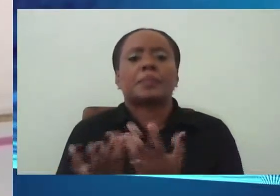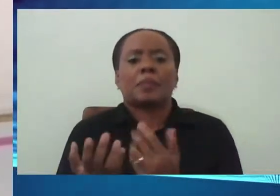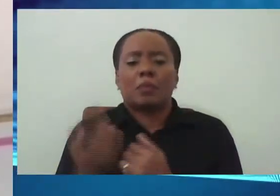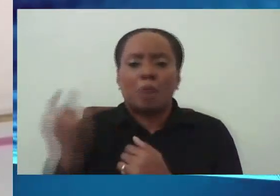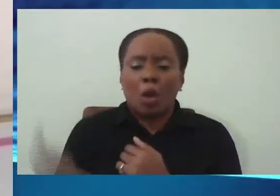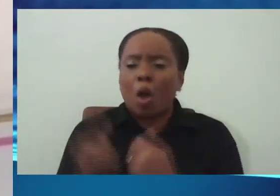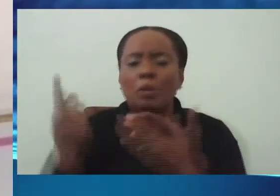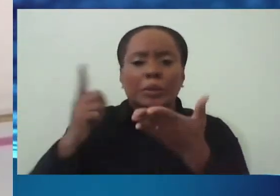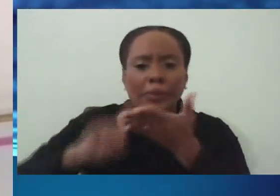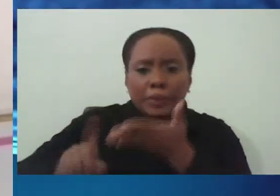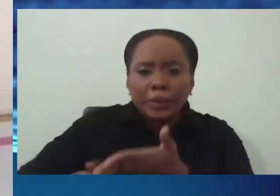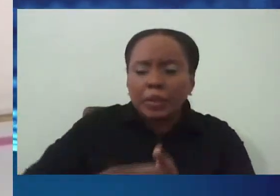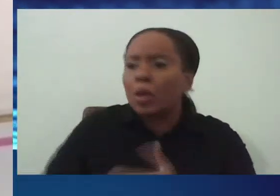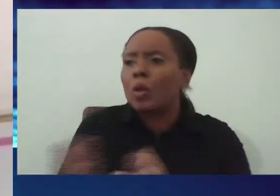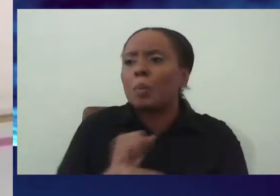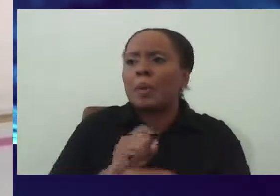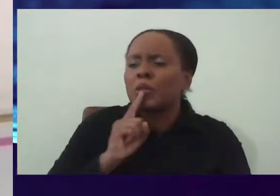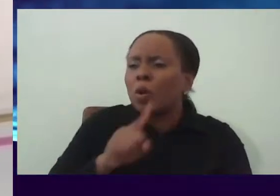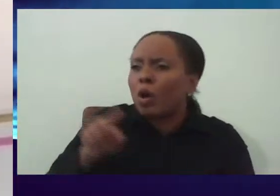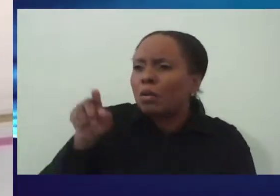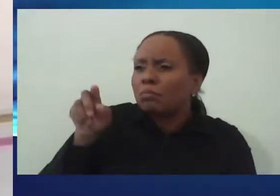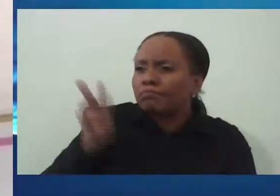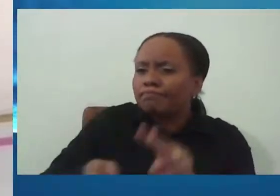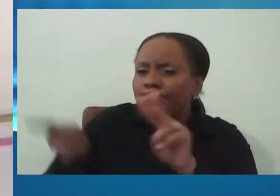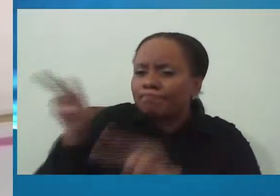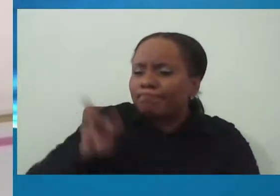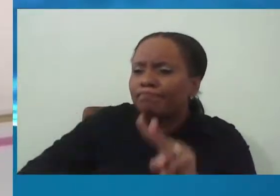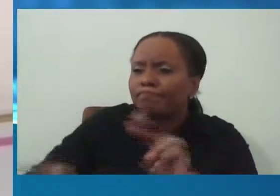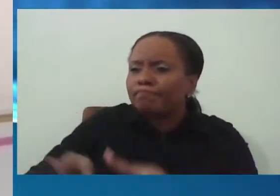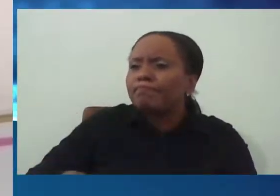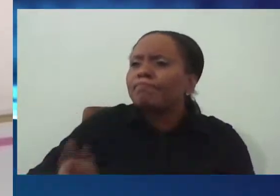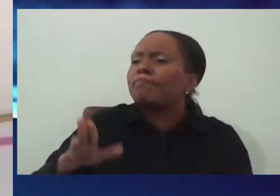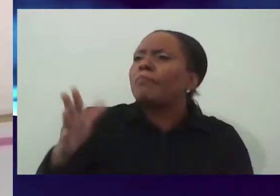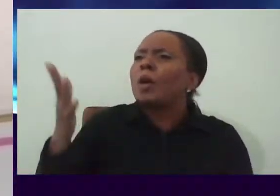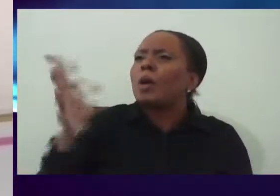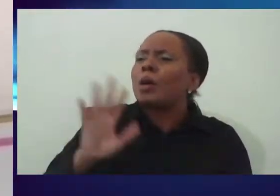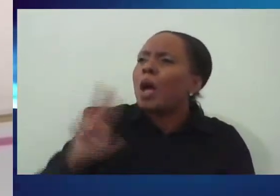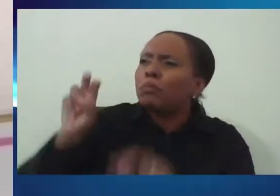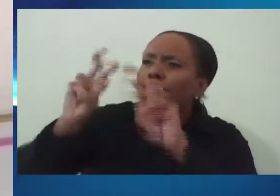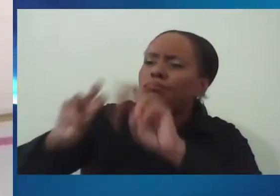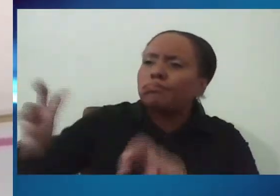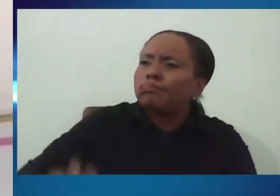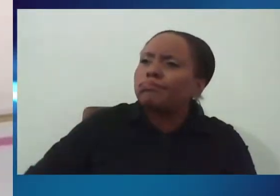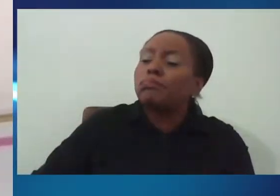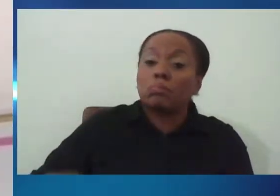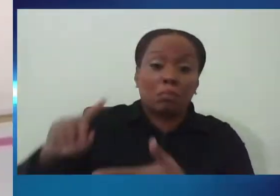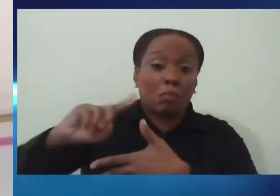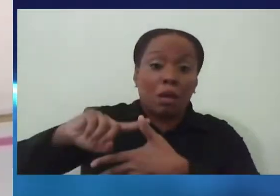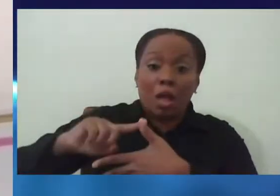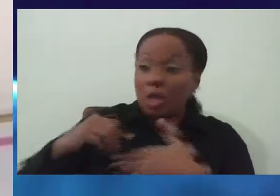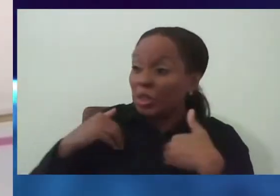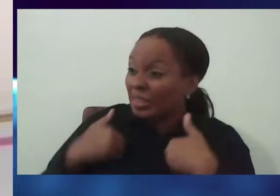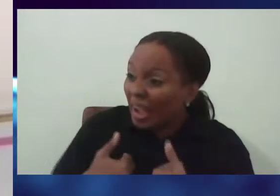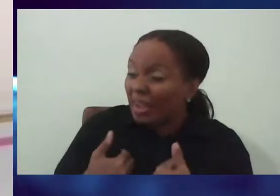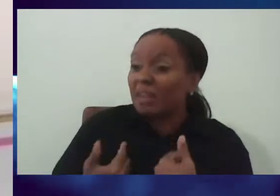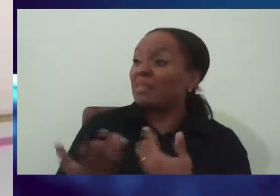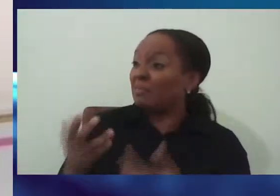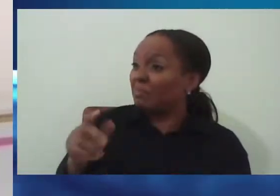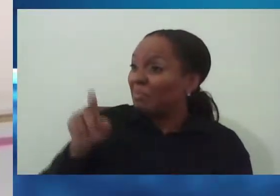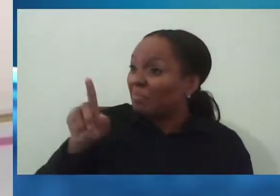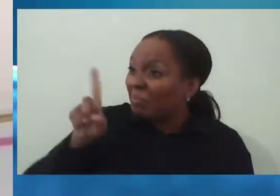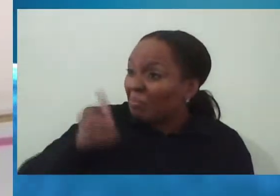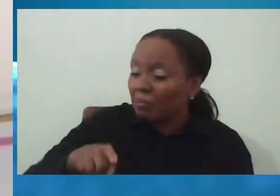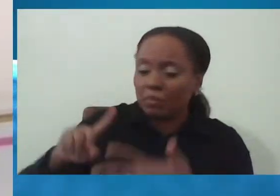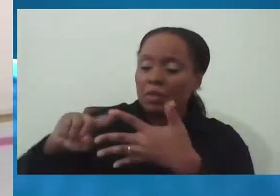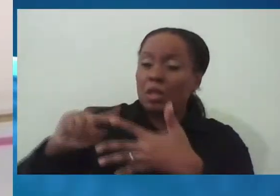checking to make sure that any physical symptoms, and especially as it relates to COVID, any fatigue, any shortness of breath, any residual chest